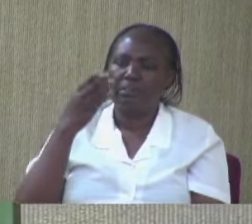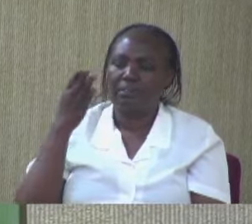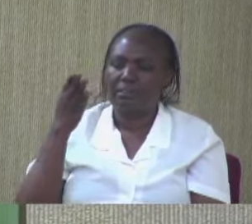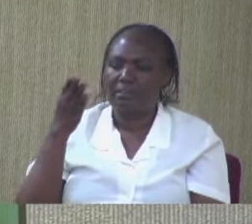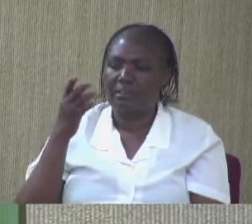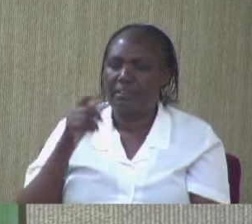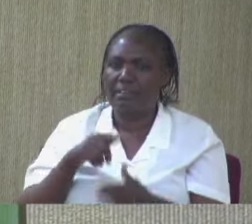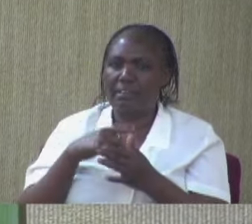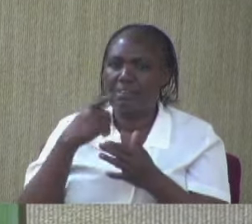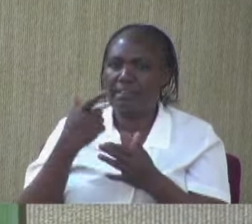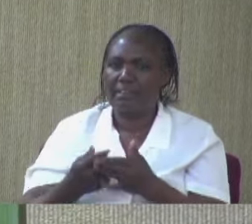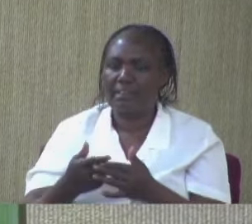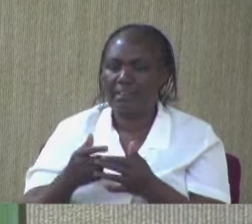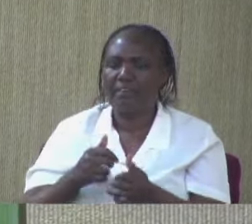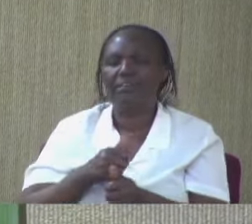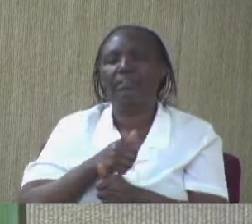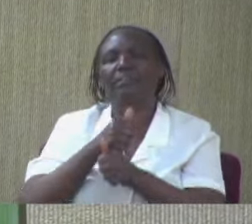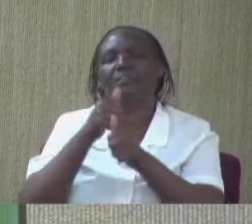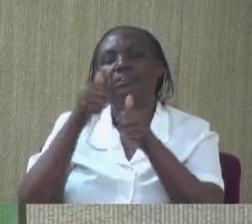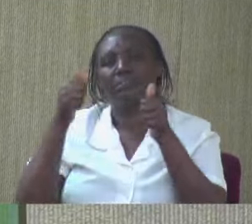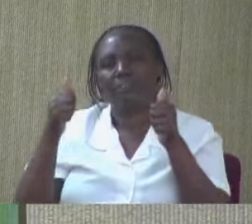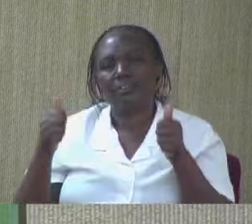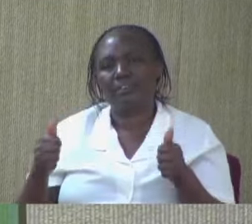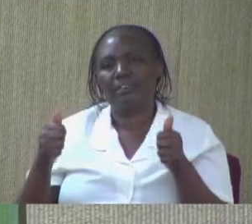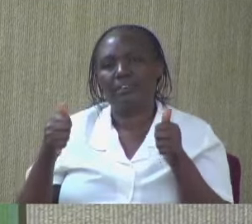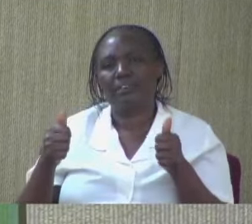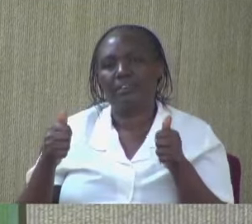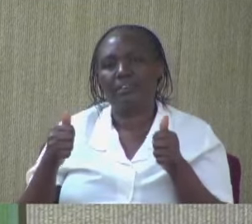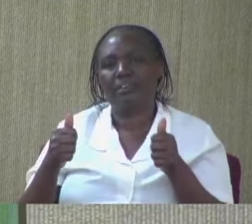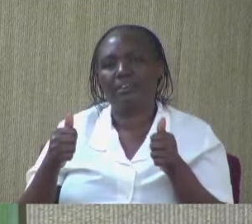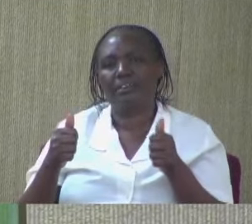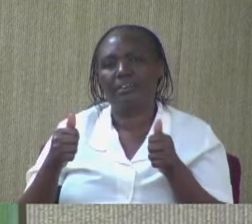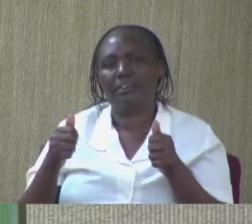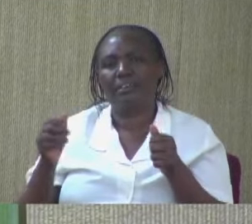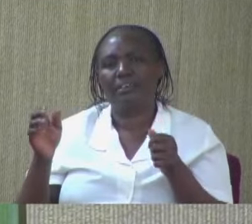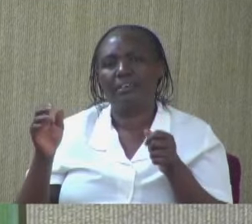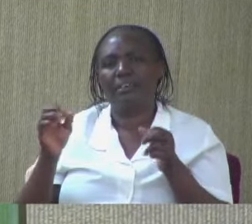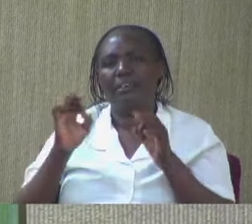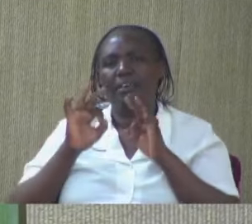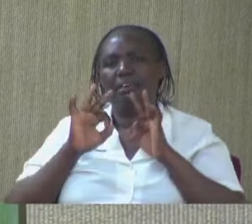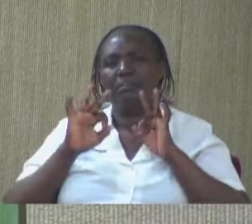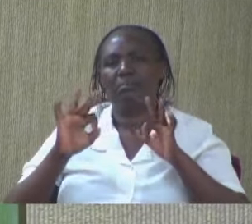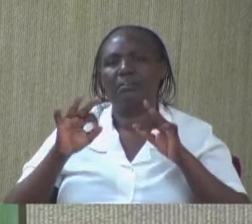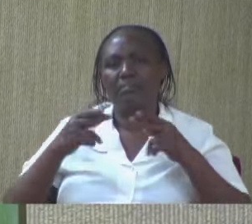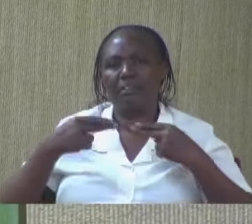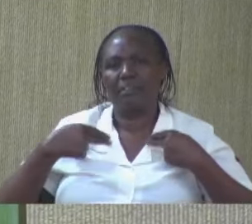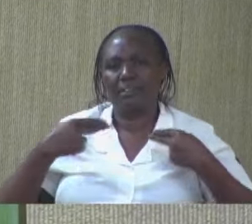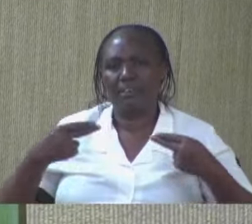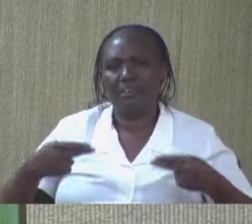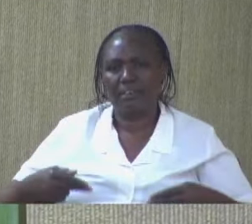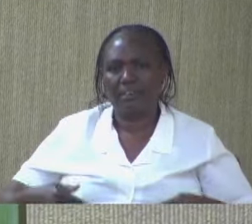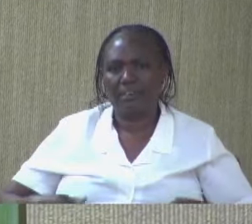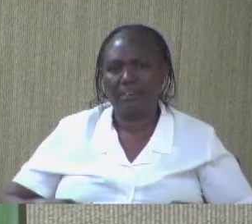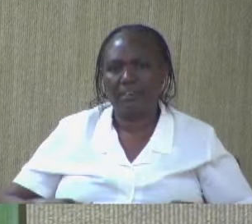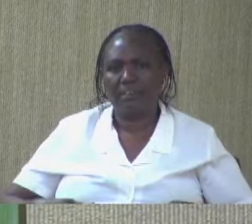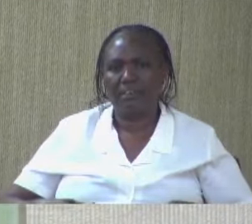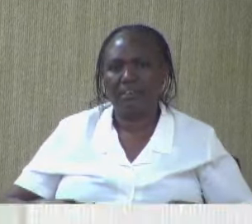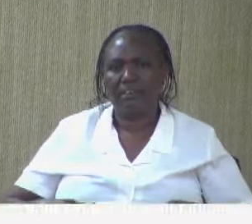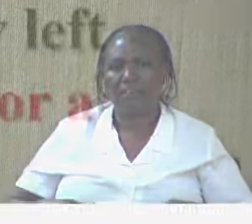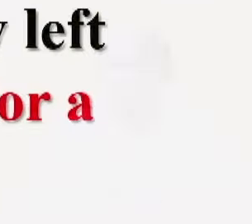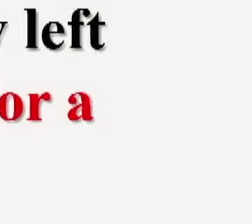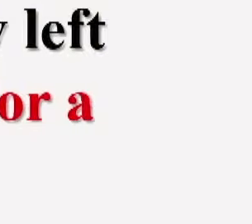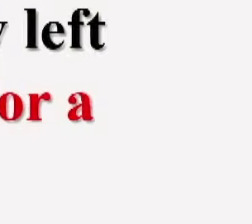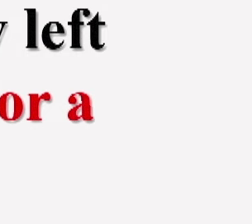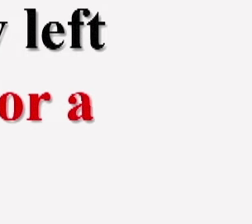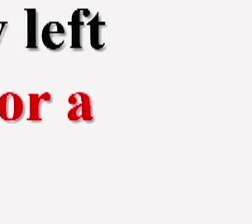as usual. She was in perfect health. Then it continues. On the arrival of the